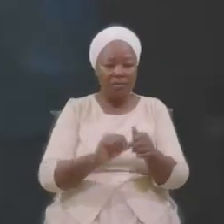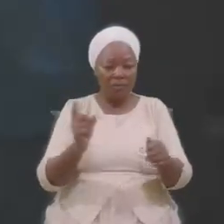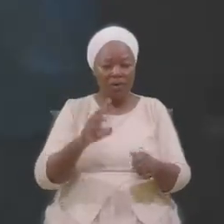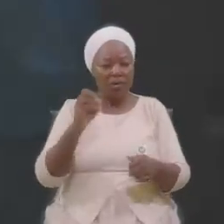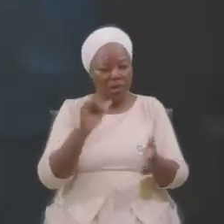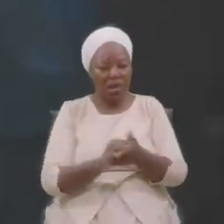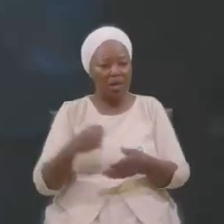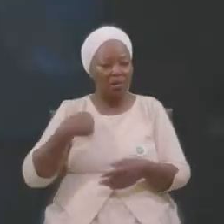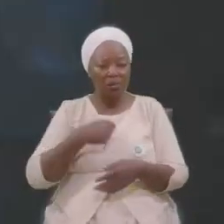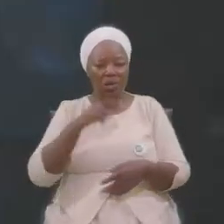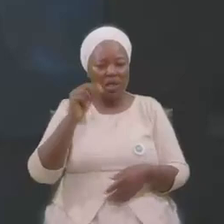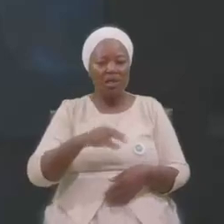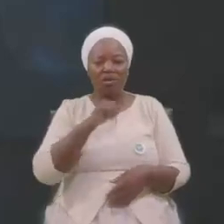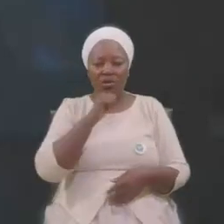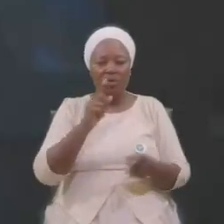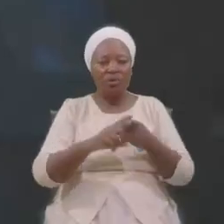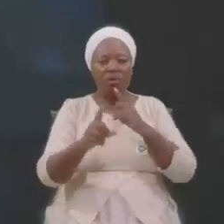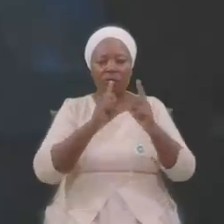speak anything.